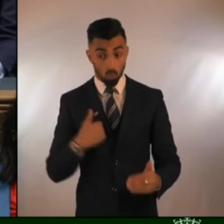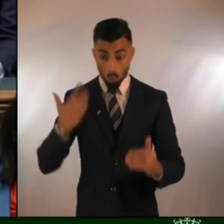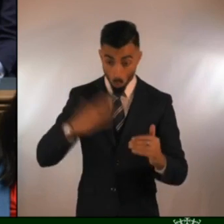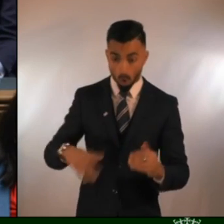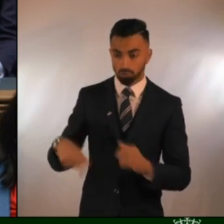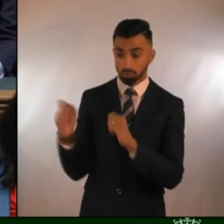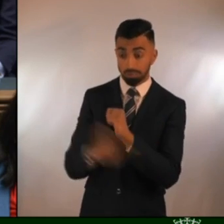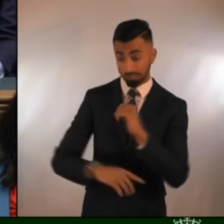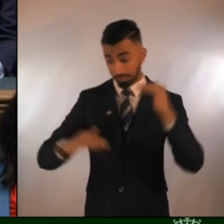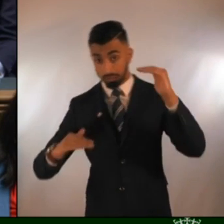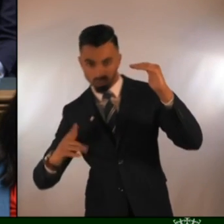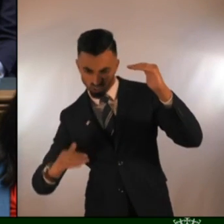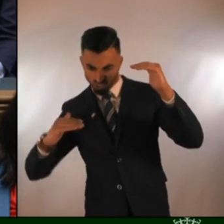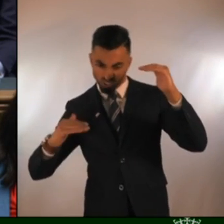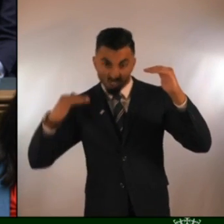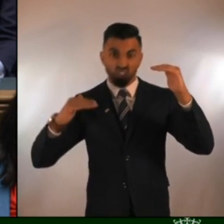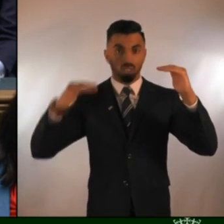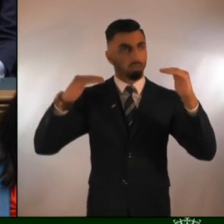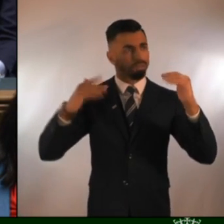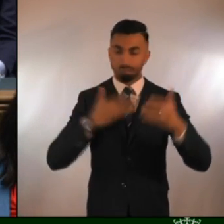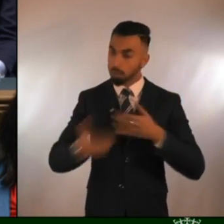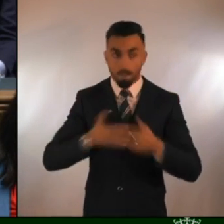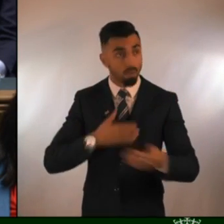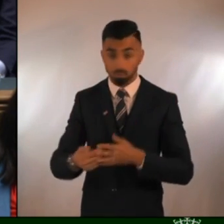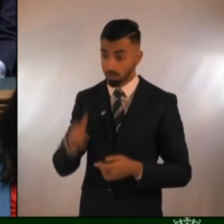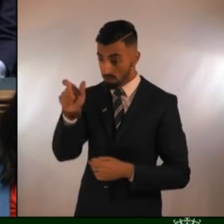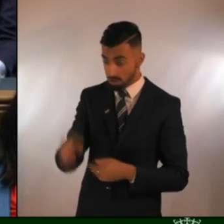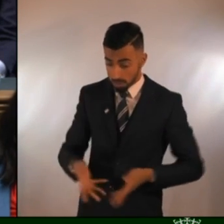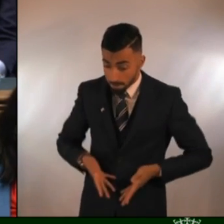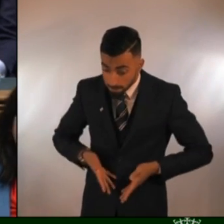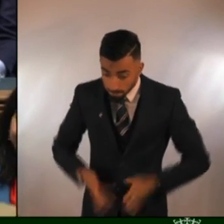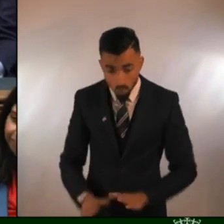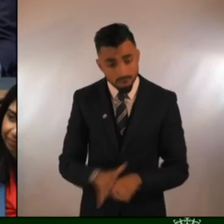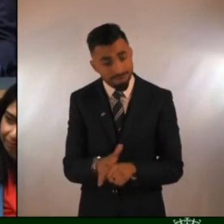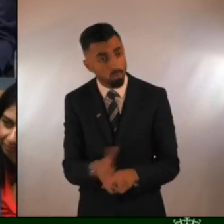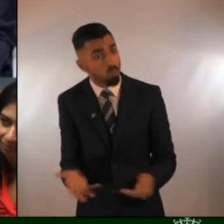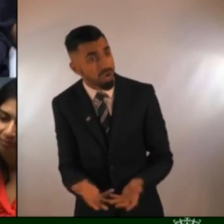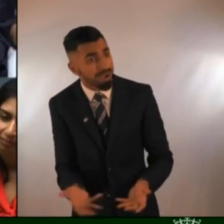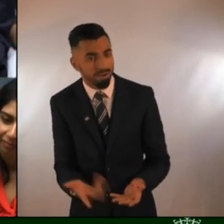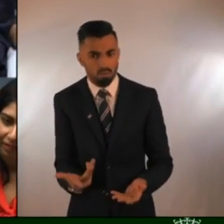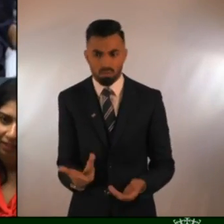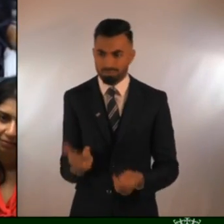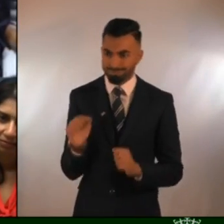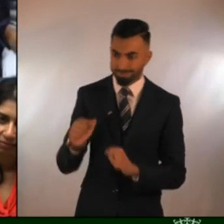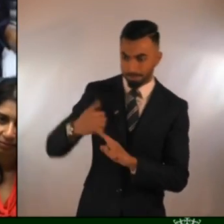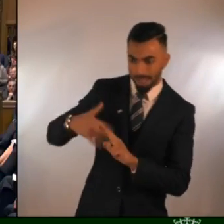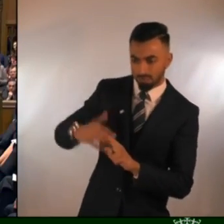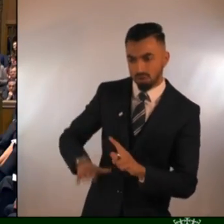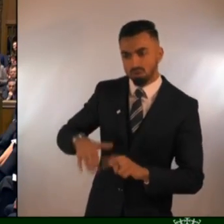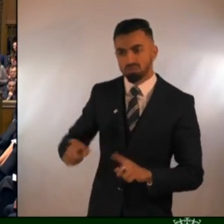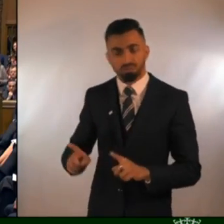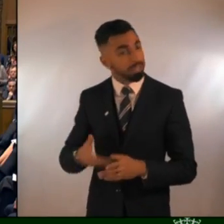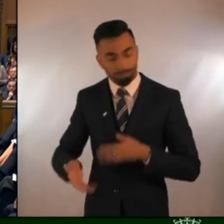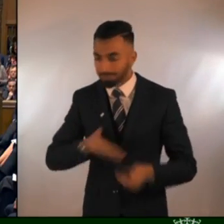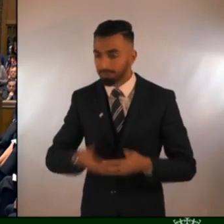that no matter who you are or where you were born, you will have every chance to succeed in our modern dynamic economy. And